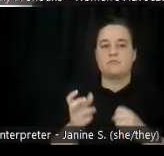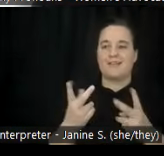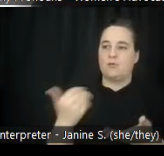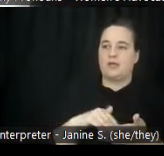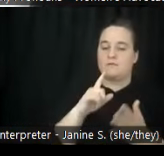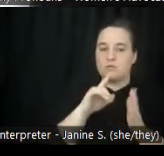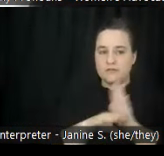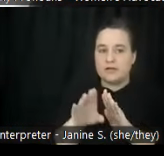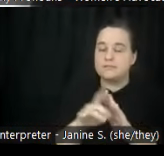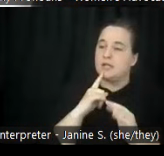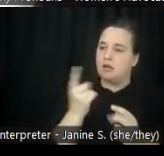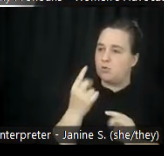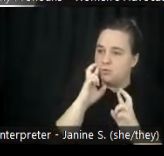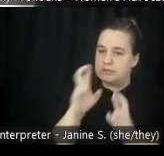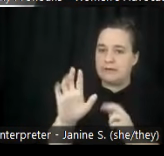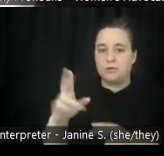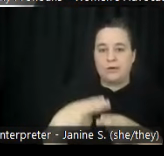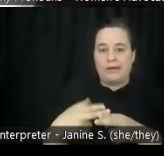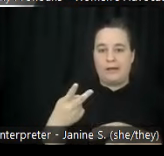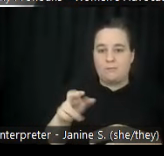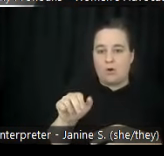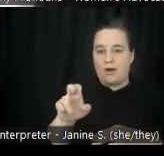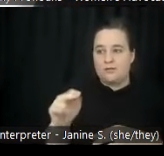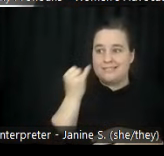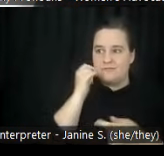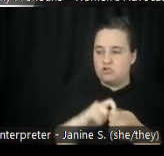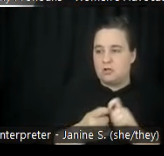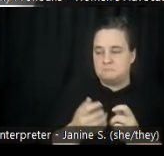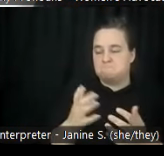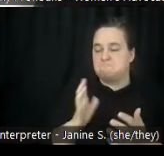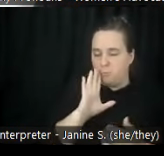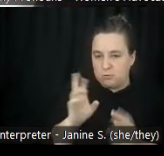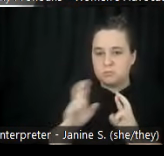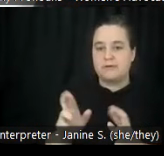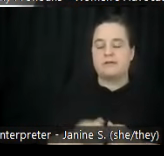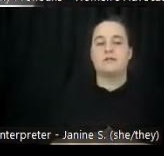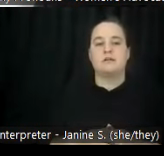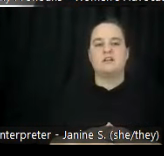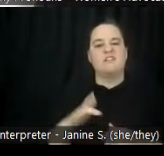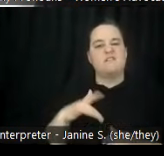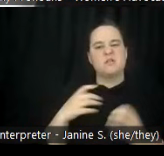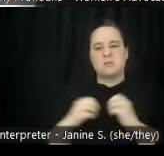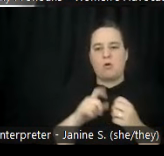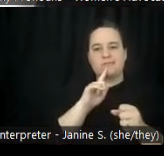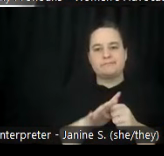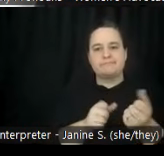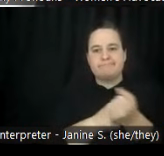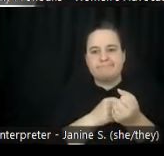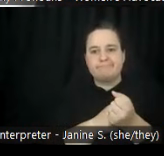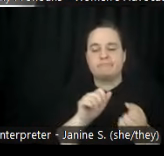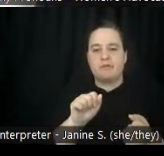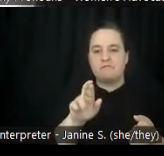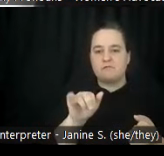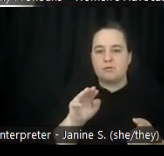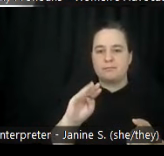saying, I will always respect your name and pronouns, even if those change. So those things can all feel really affirming, especially when survivors